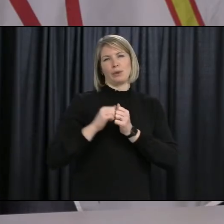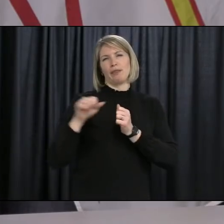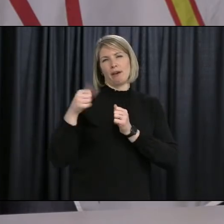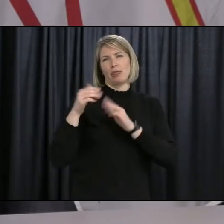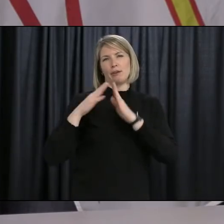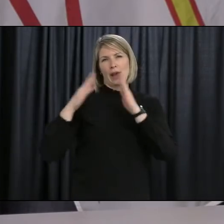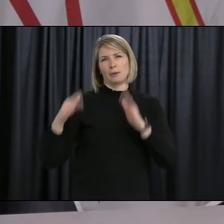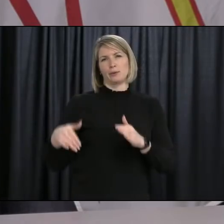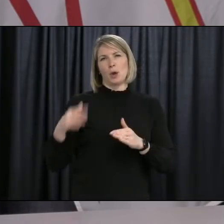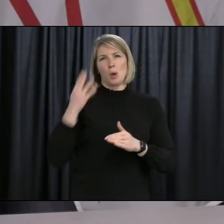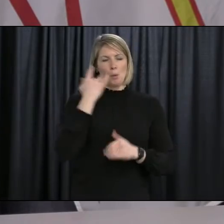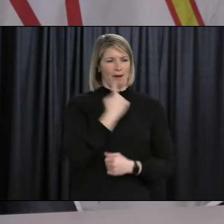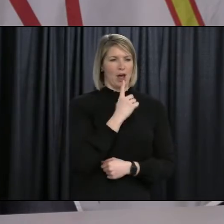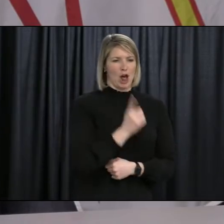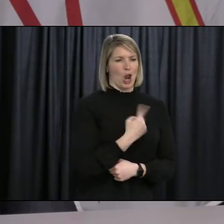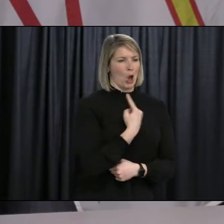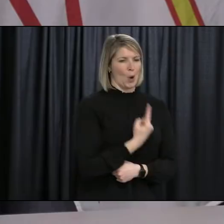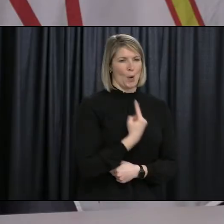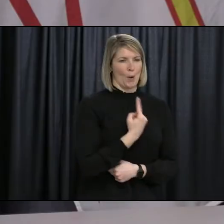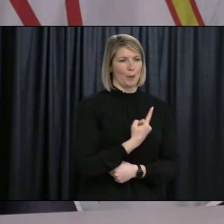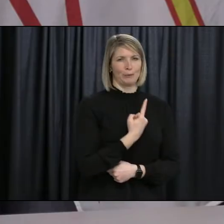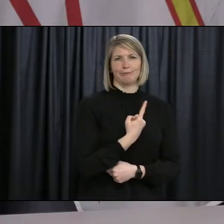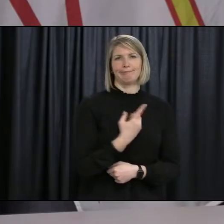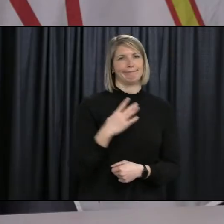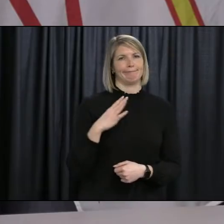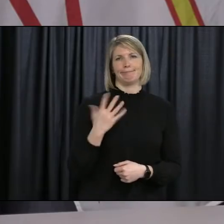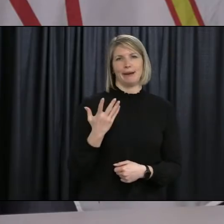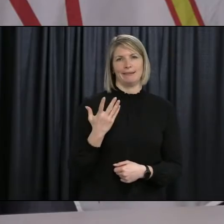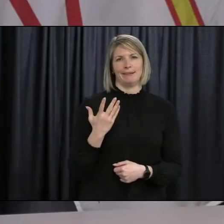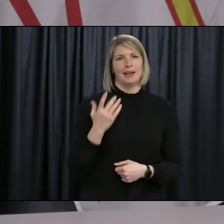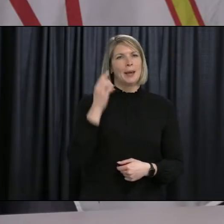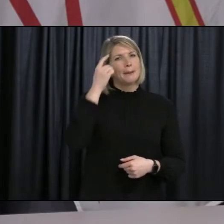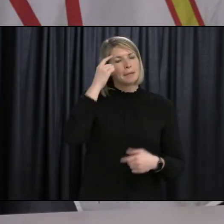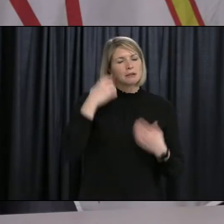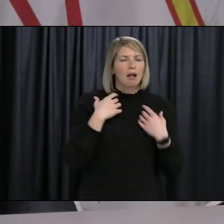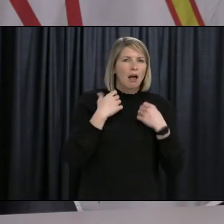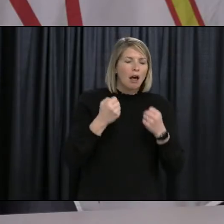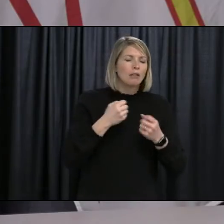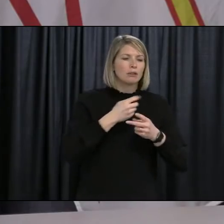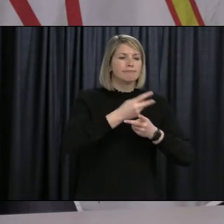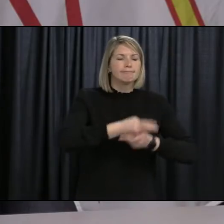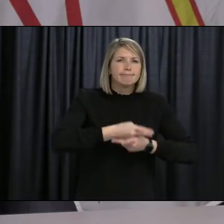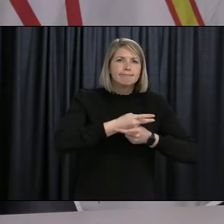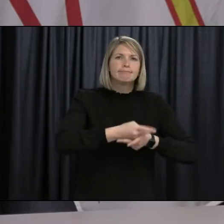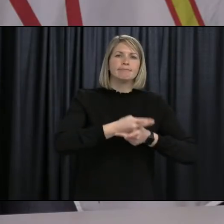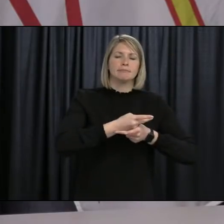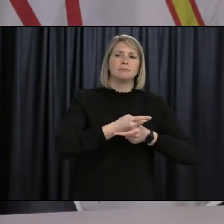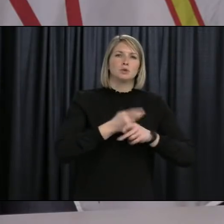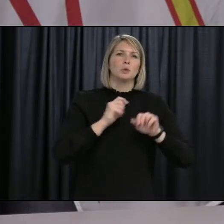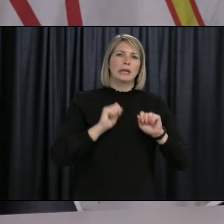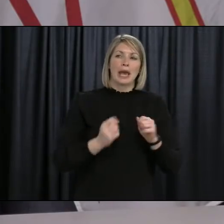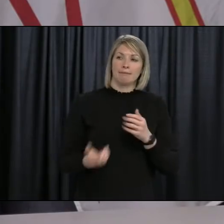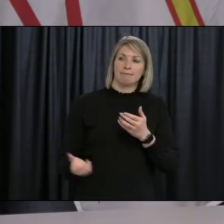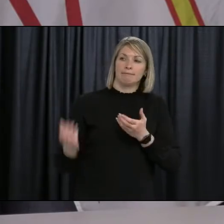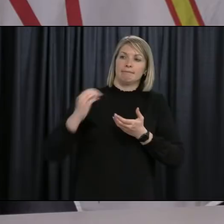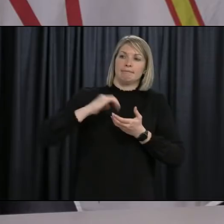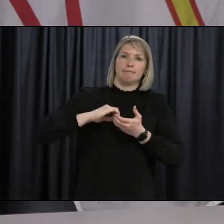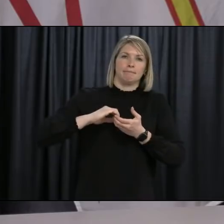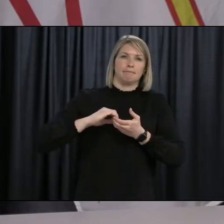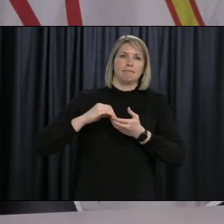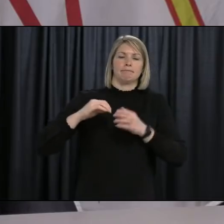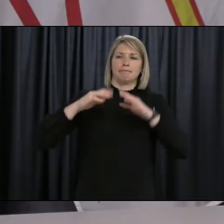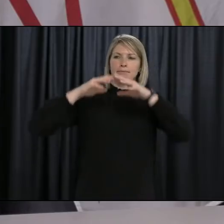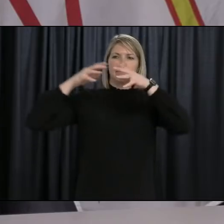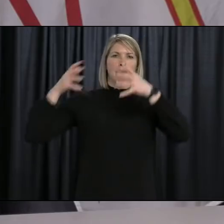We're trying to be cognizant of mental health and the importance of being able to have